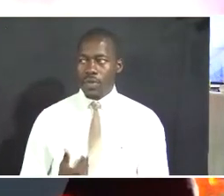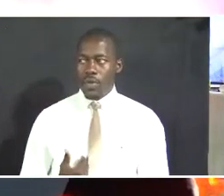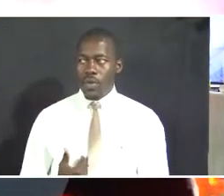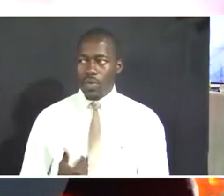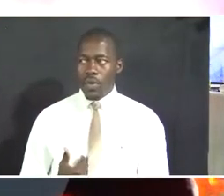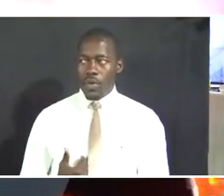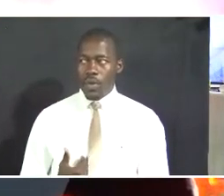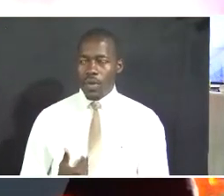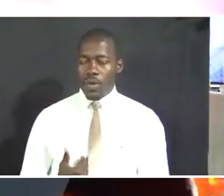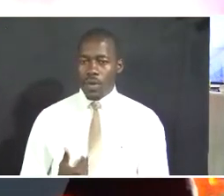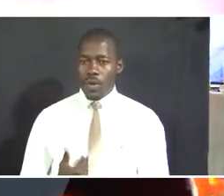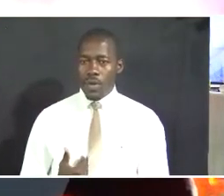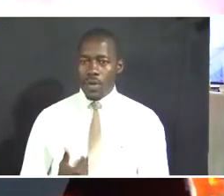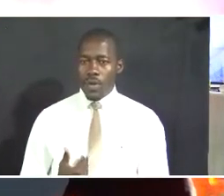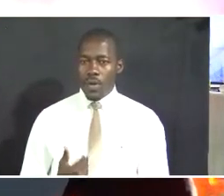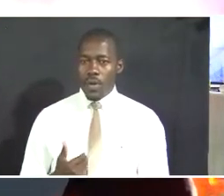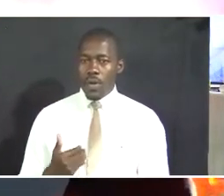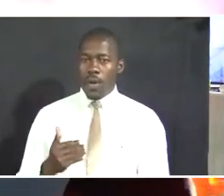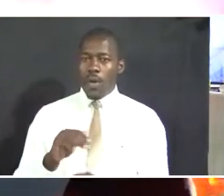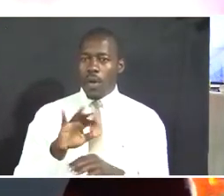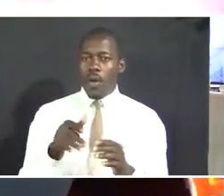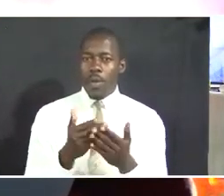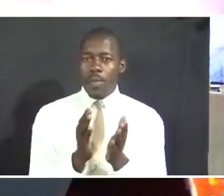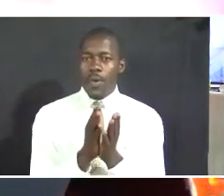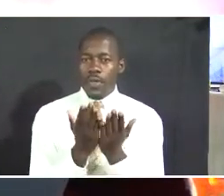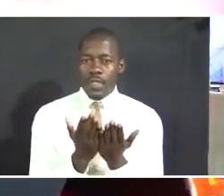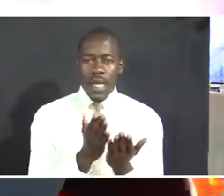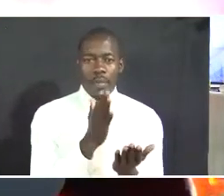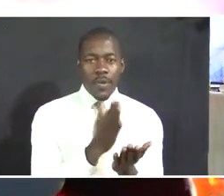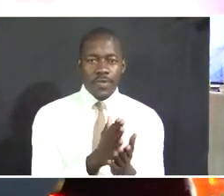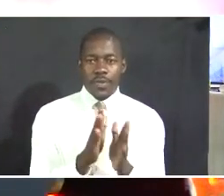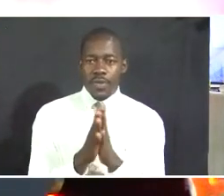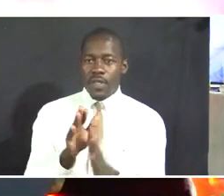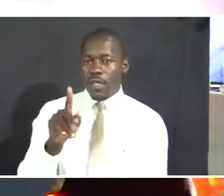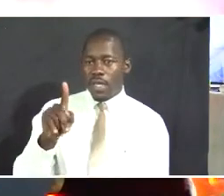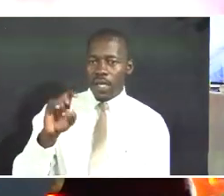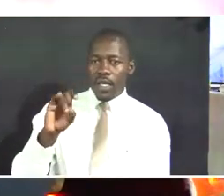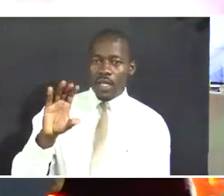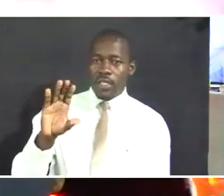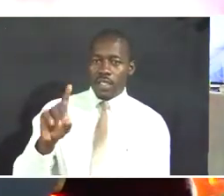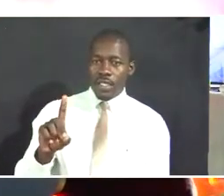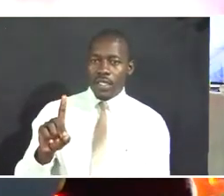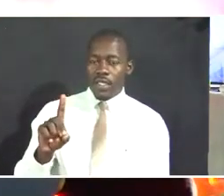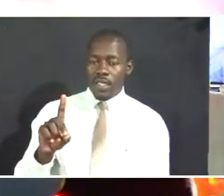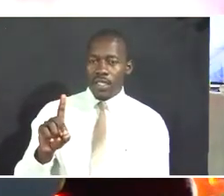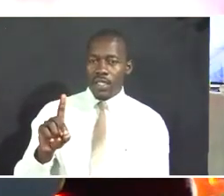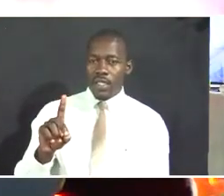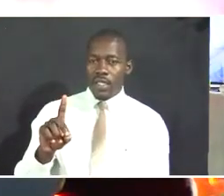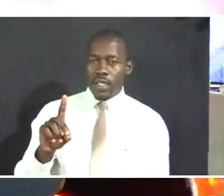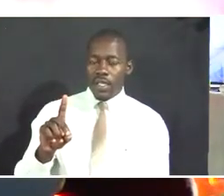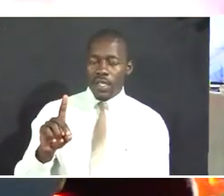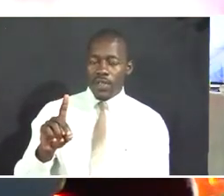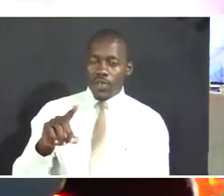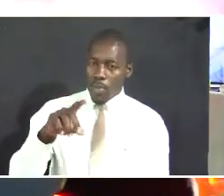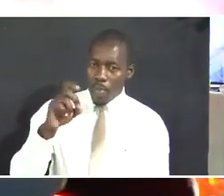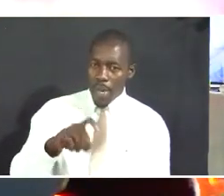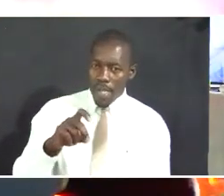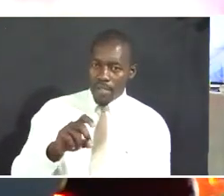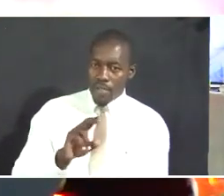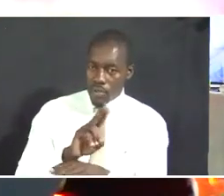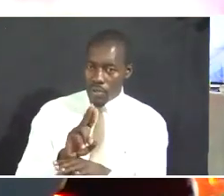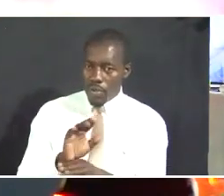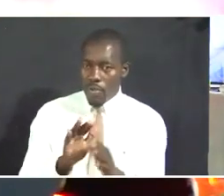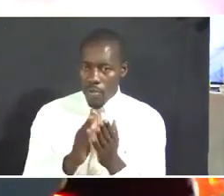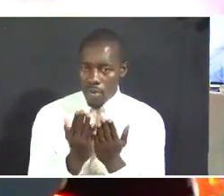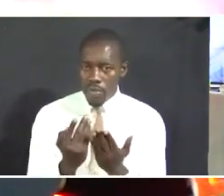the books approved by KICD. It's illegal for you to use a book which is not legalized by the KICD. And where